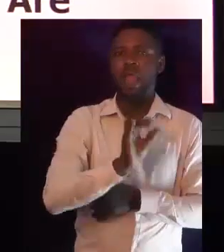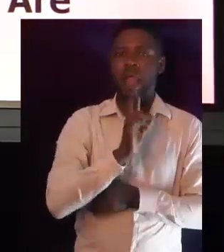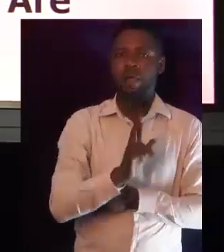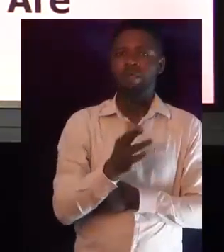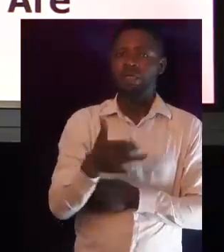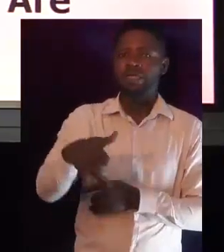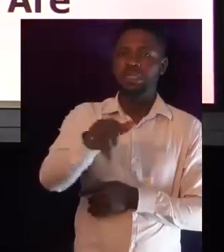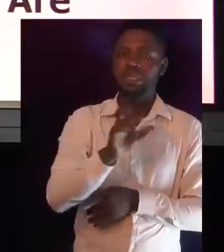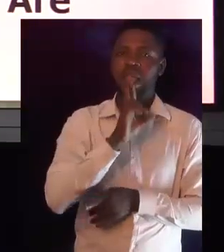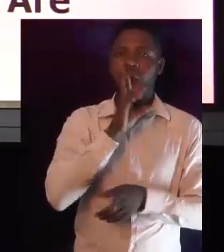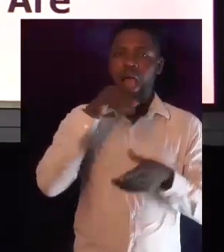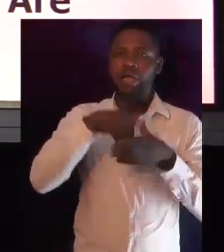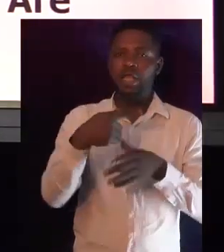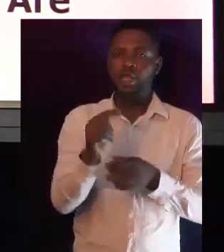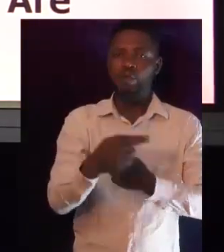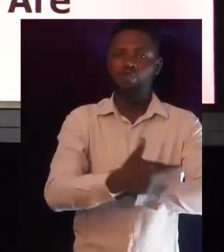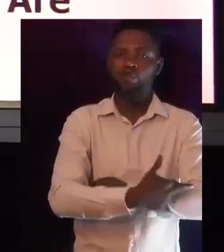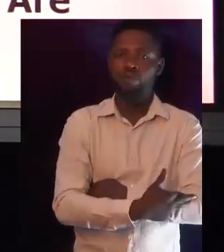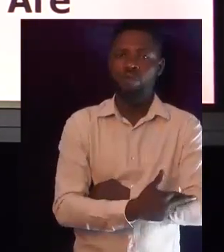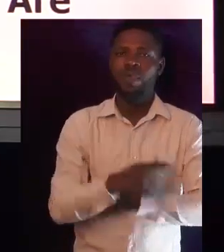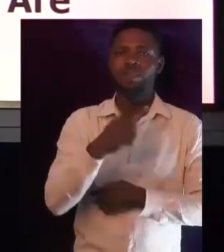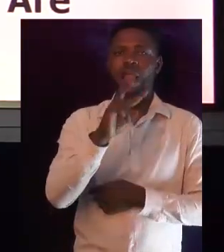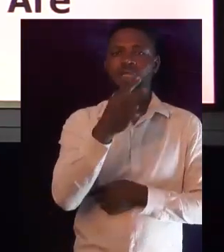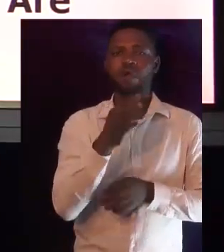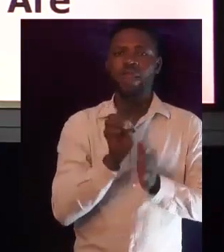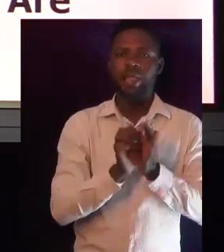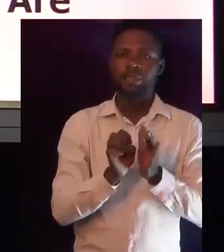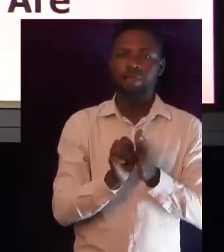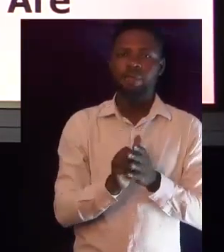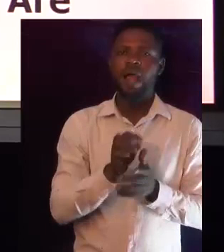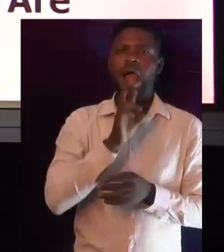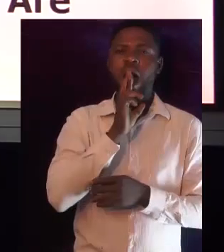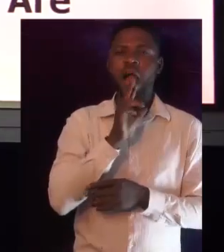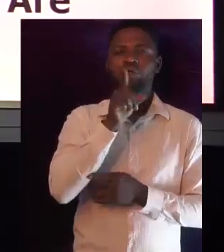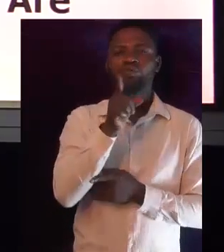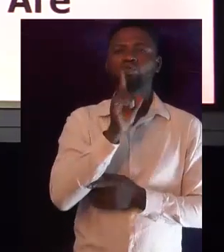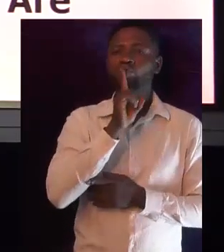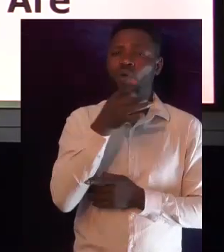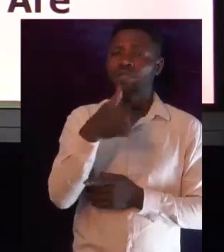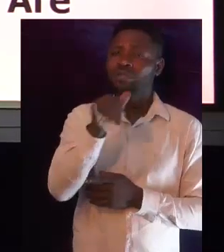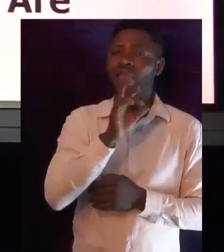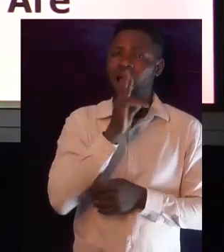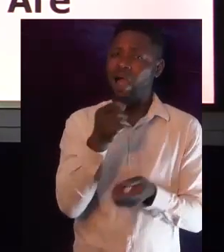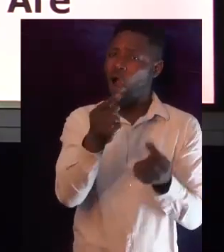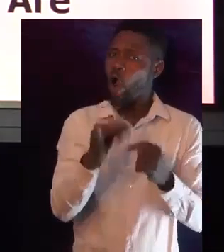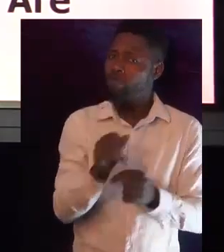they are. They are in the room. The second example, are you sure they are